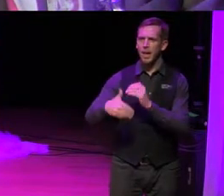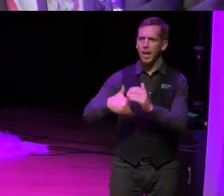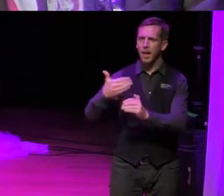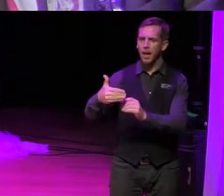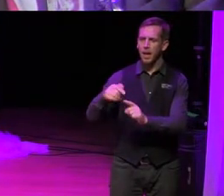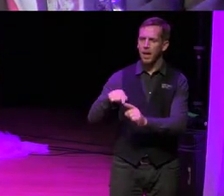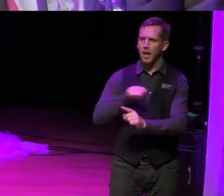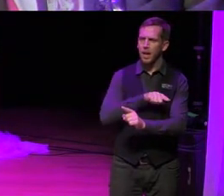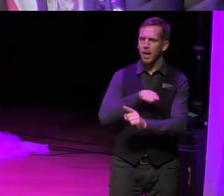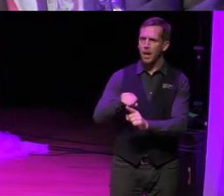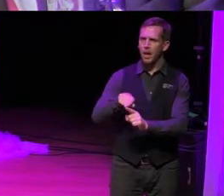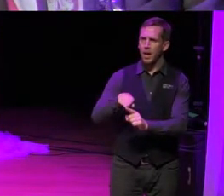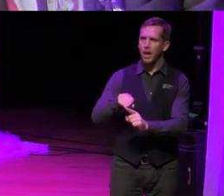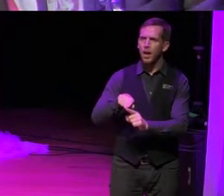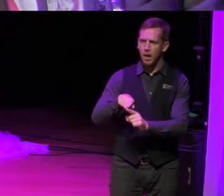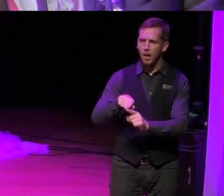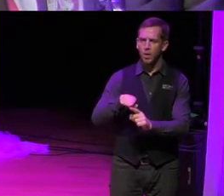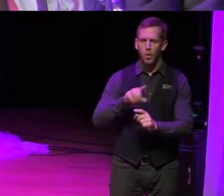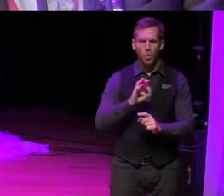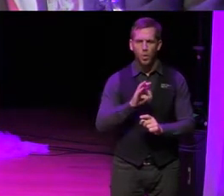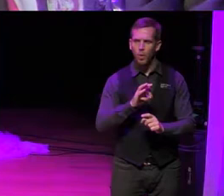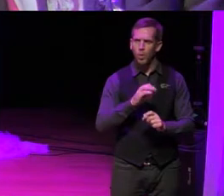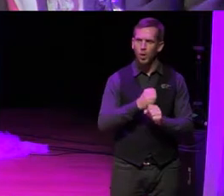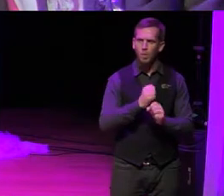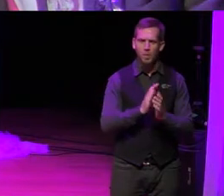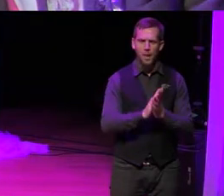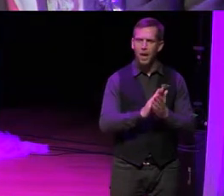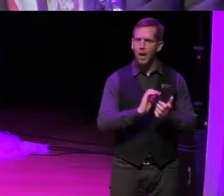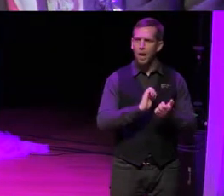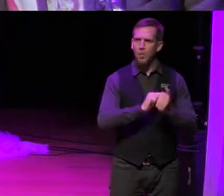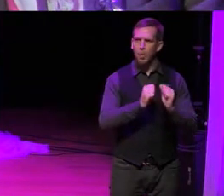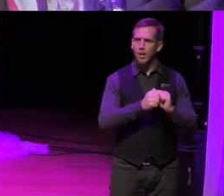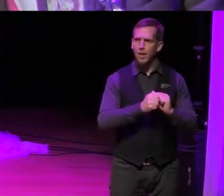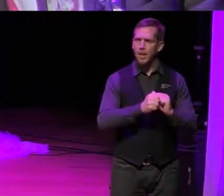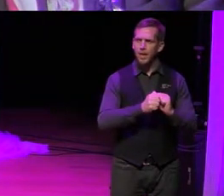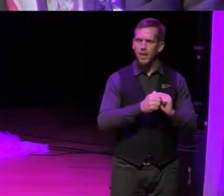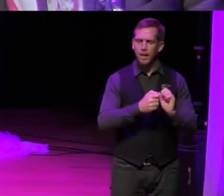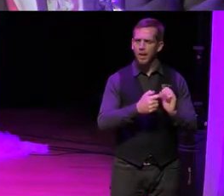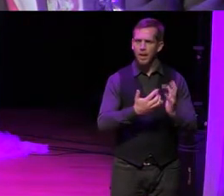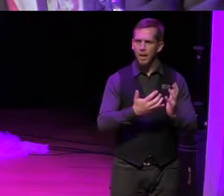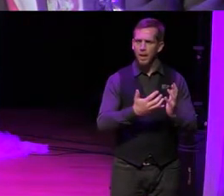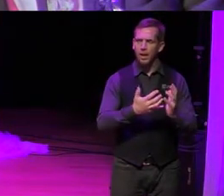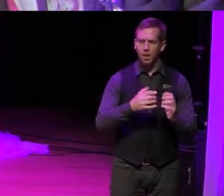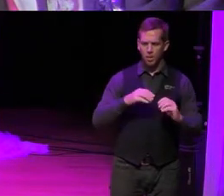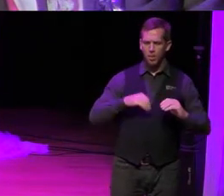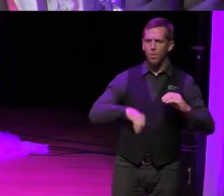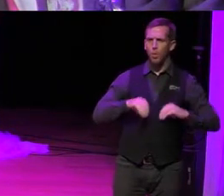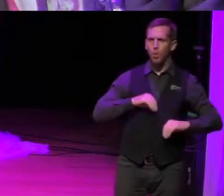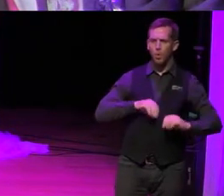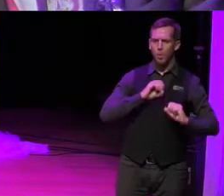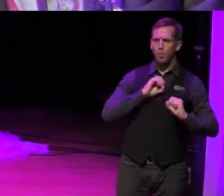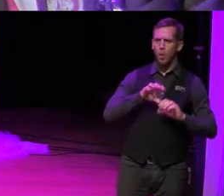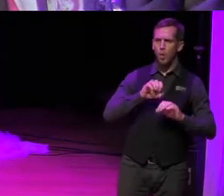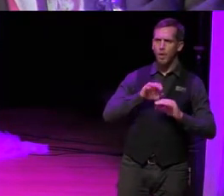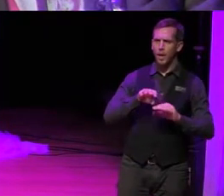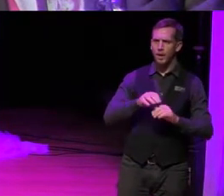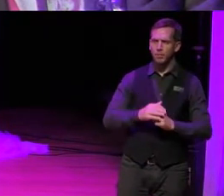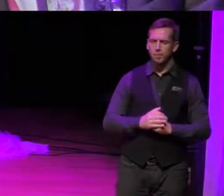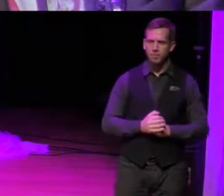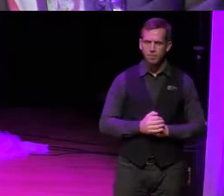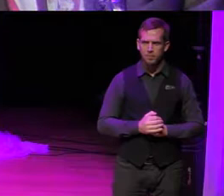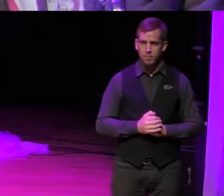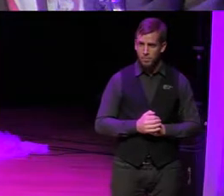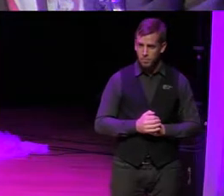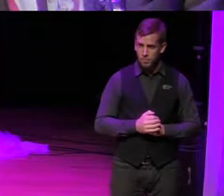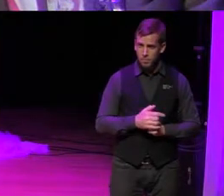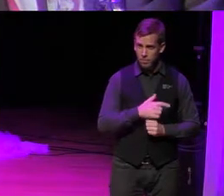of corruption on policy choices. Most of the times when we think about corruption, we're thinking about